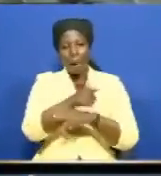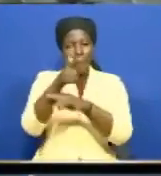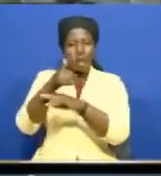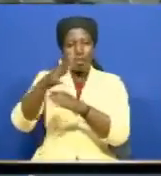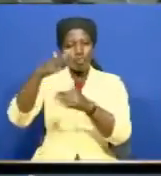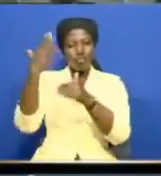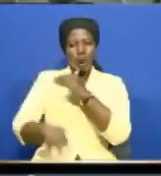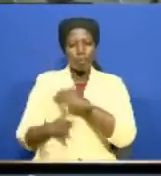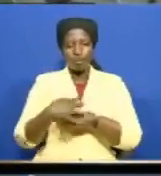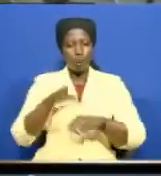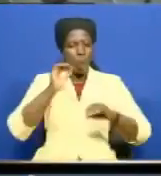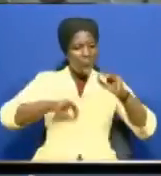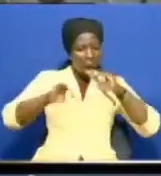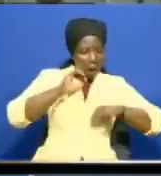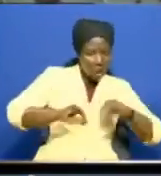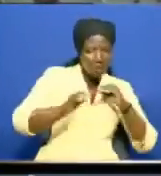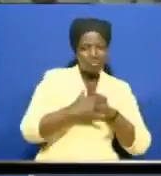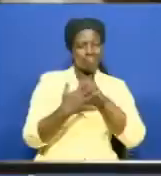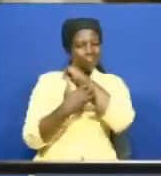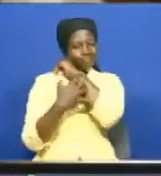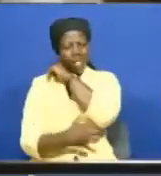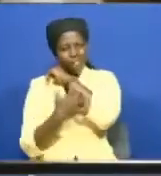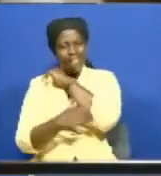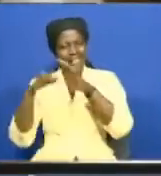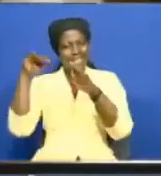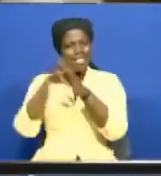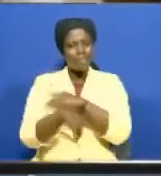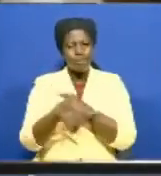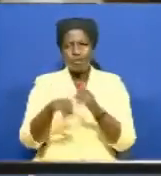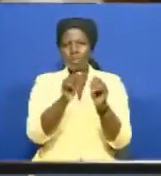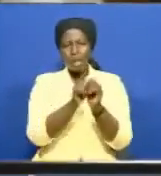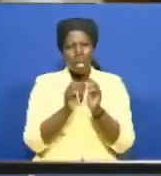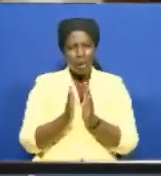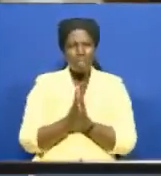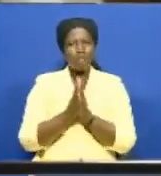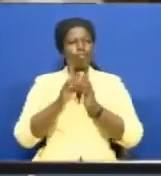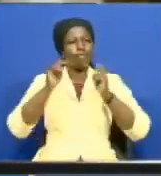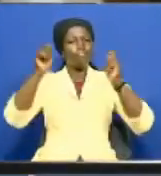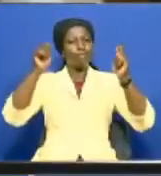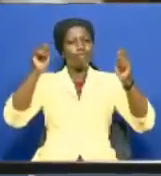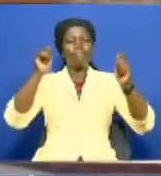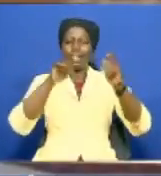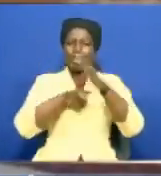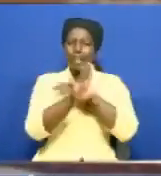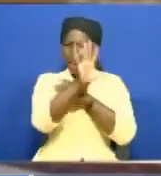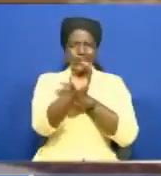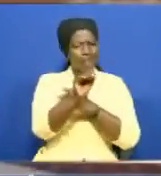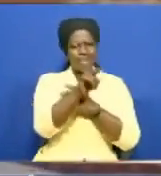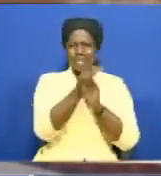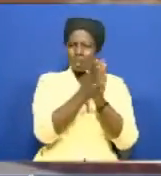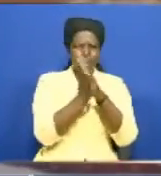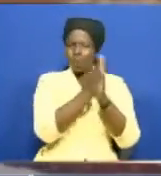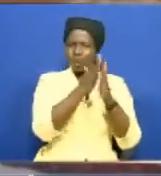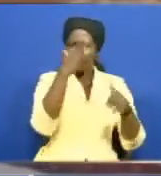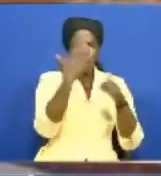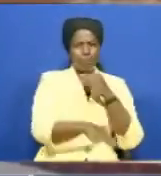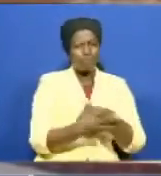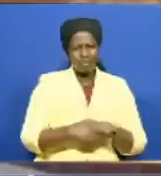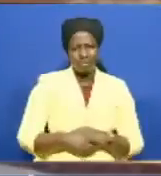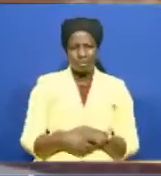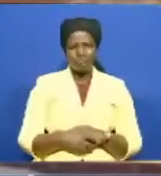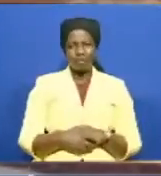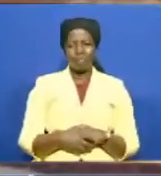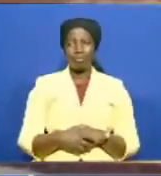narrative of corruption, extreme poverty, and civil strife on the African continent. It's important to note